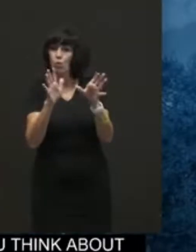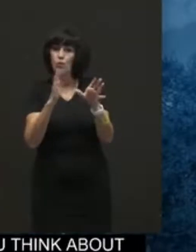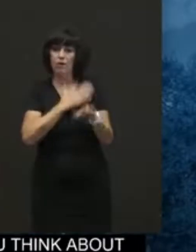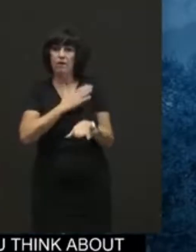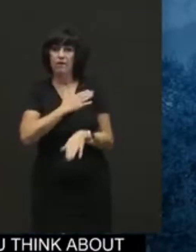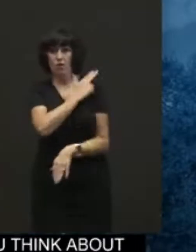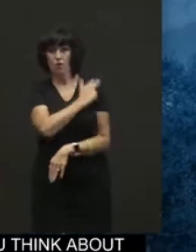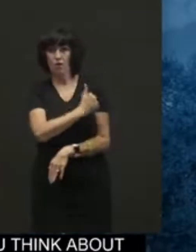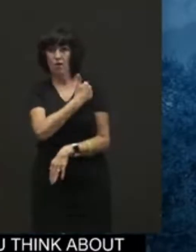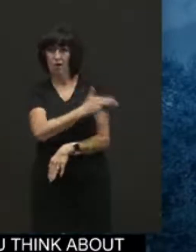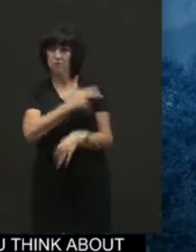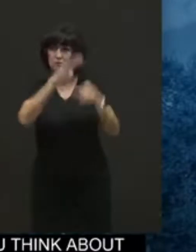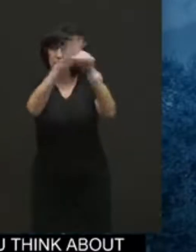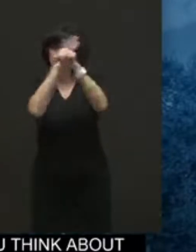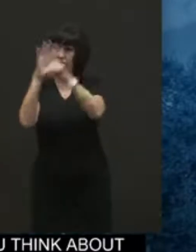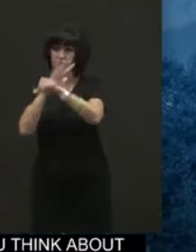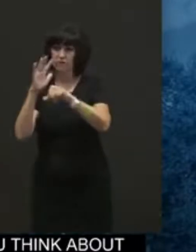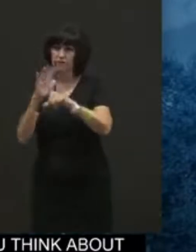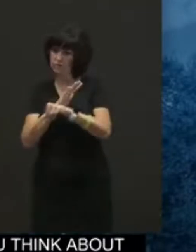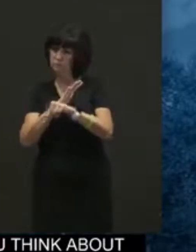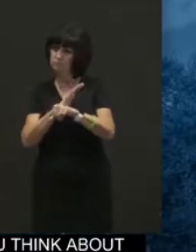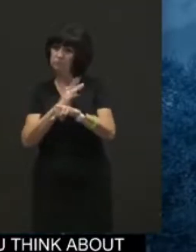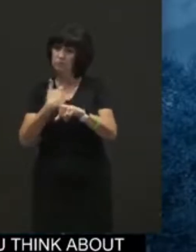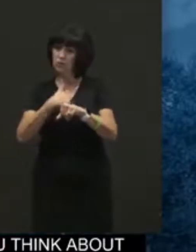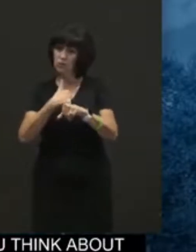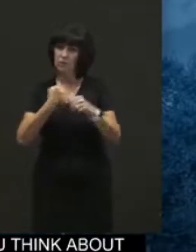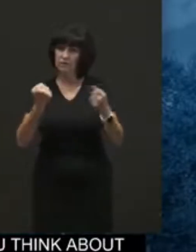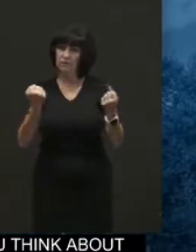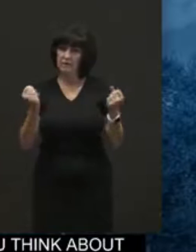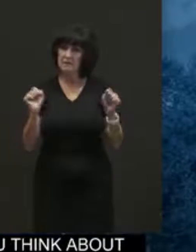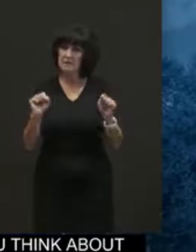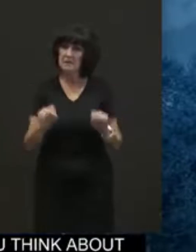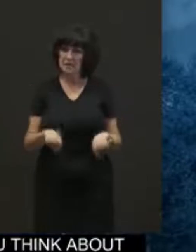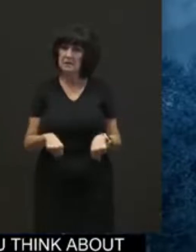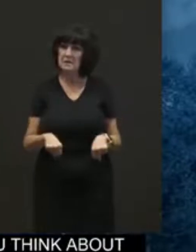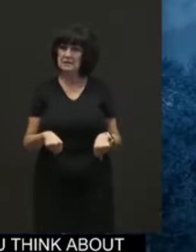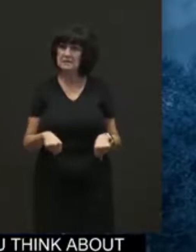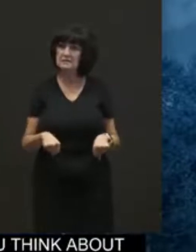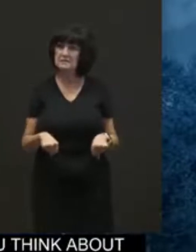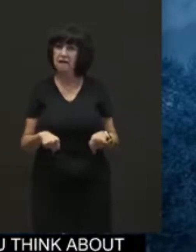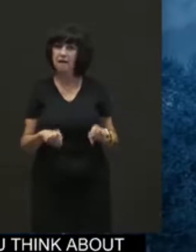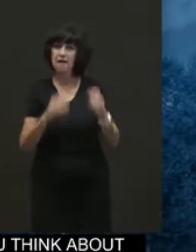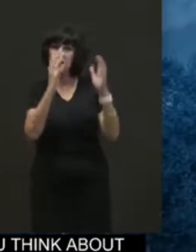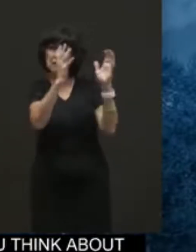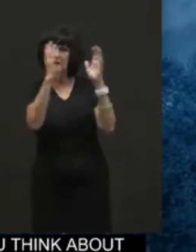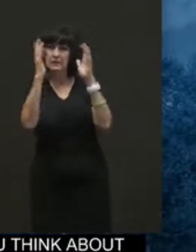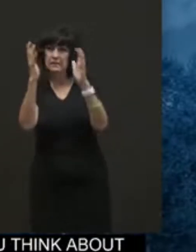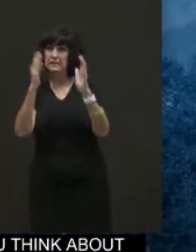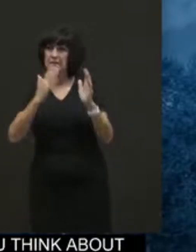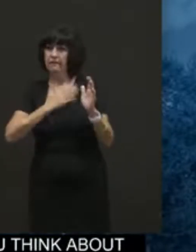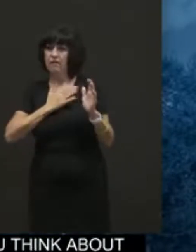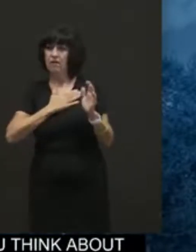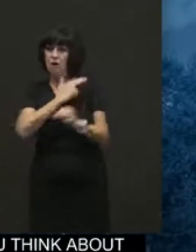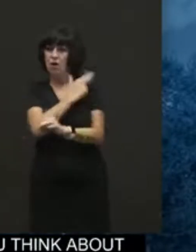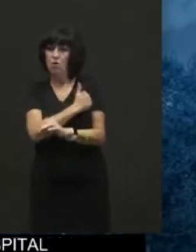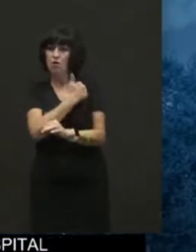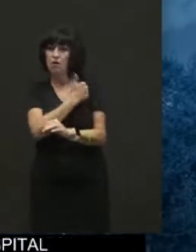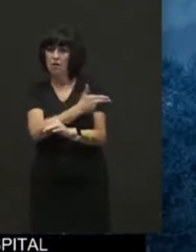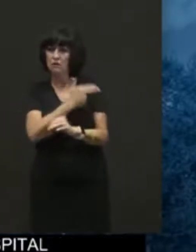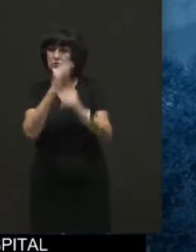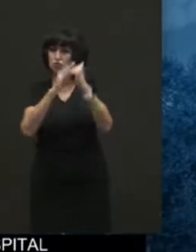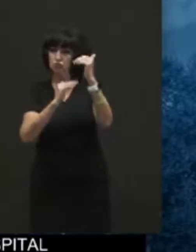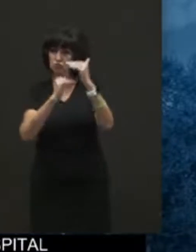Rattay mentioned, we can have hospitalizations in the 400 to 500 person range.